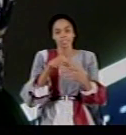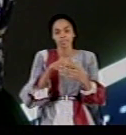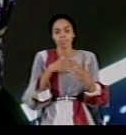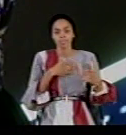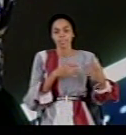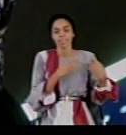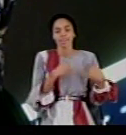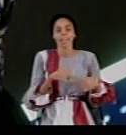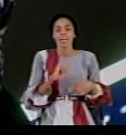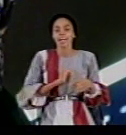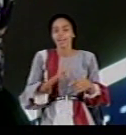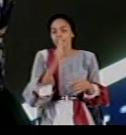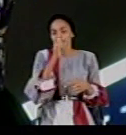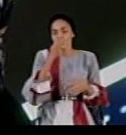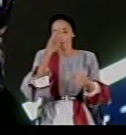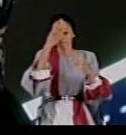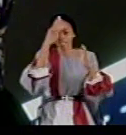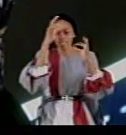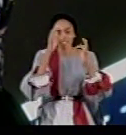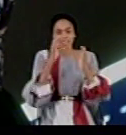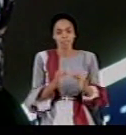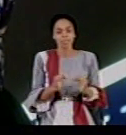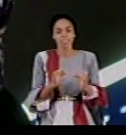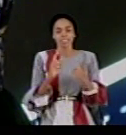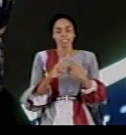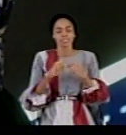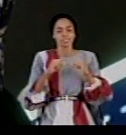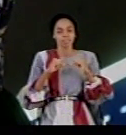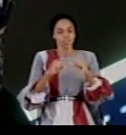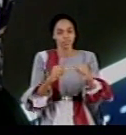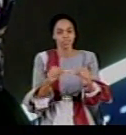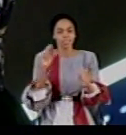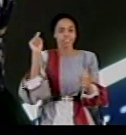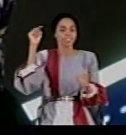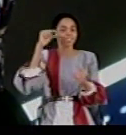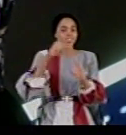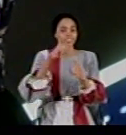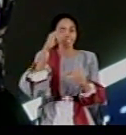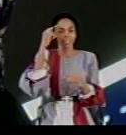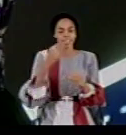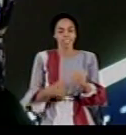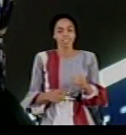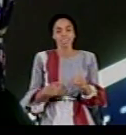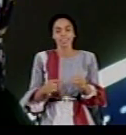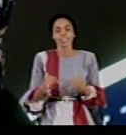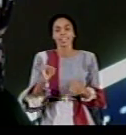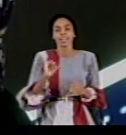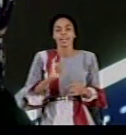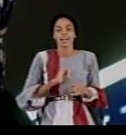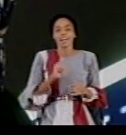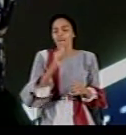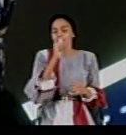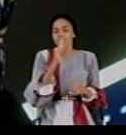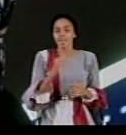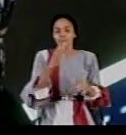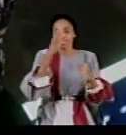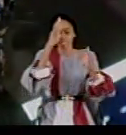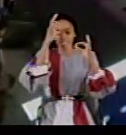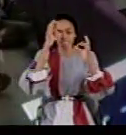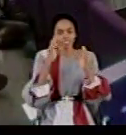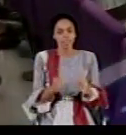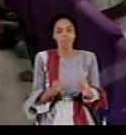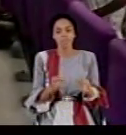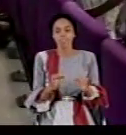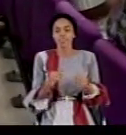heart. I am determined to hold on to the end, amen.